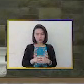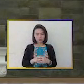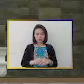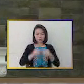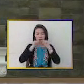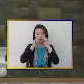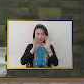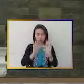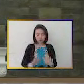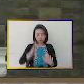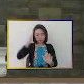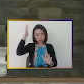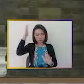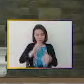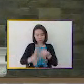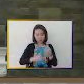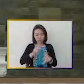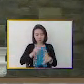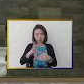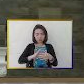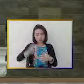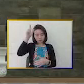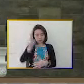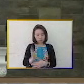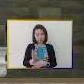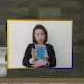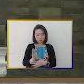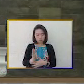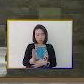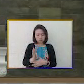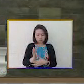Bless your people, oh God,